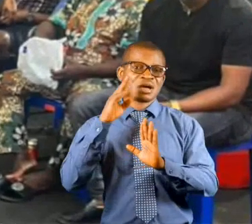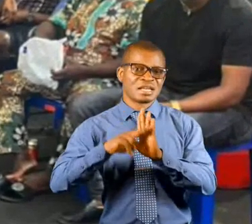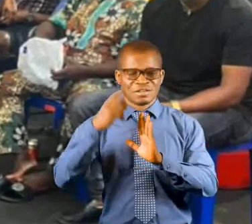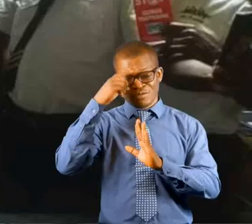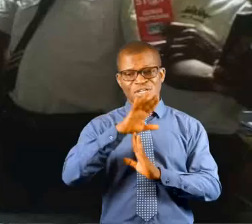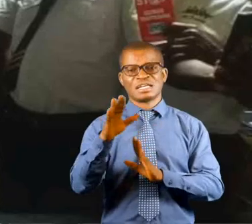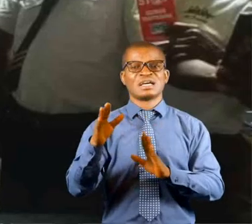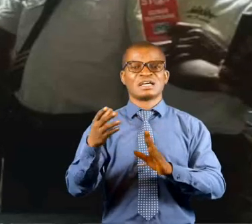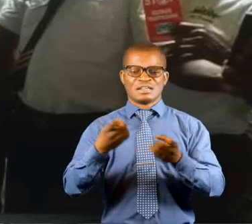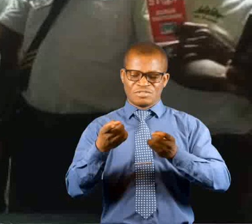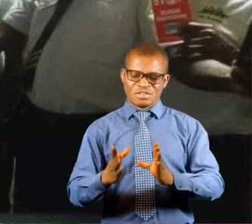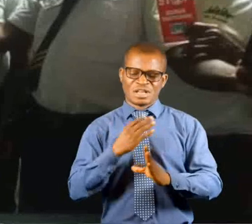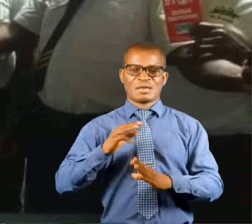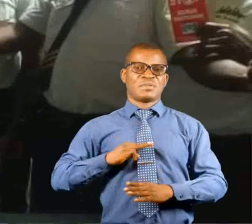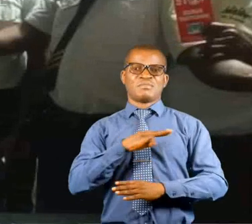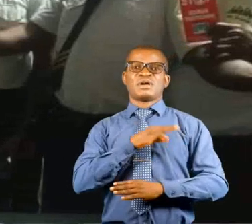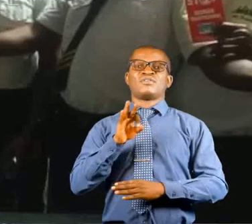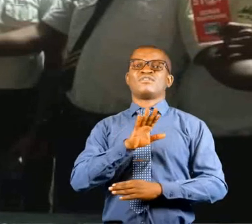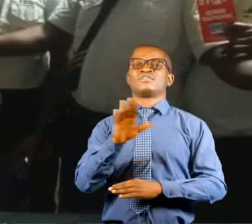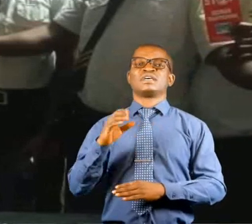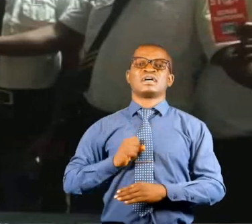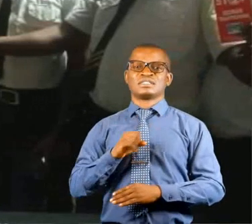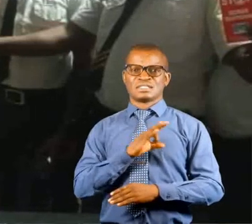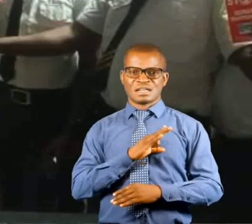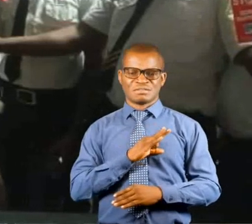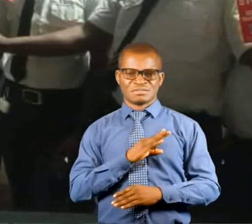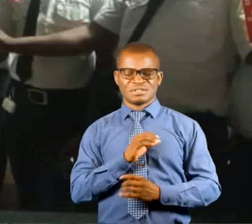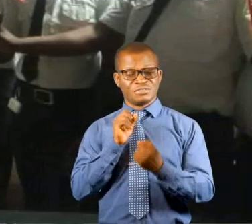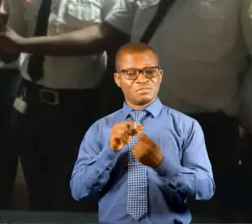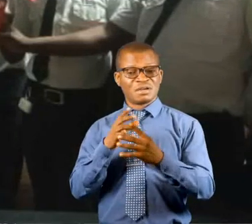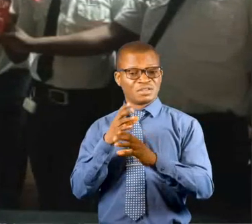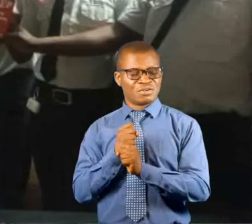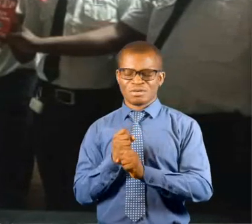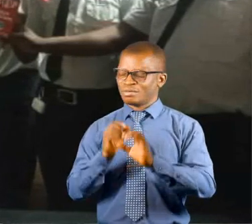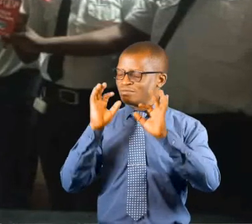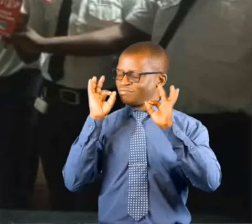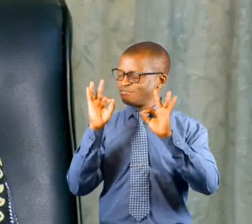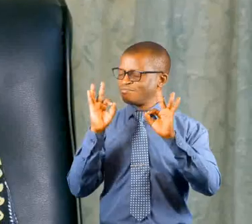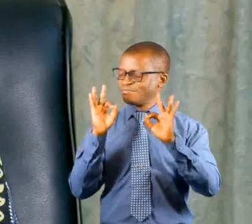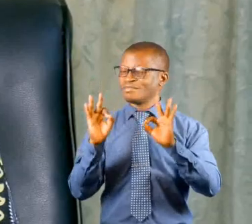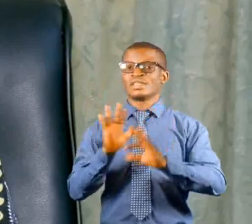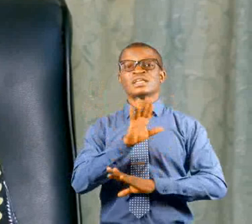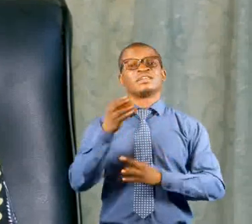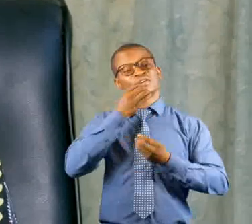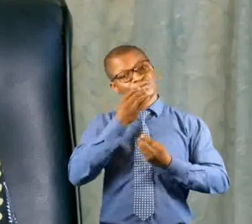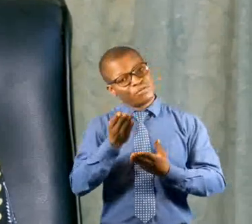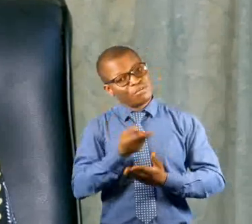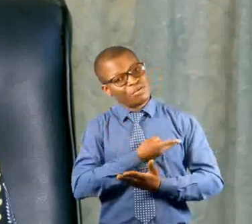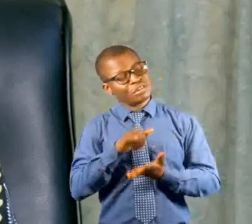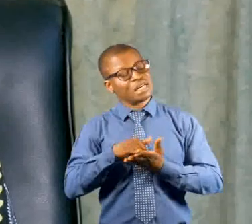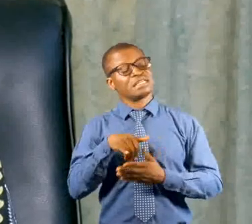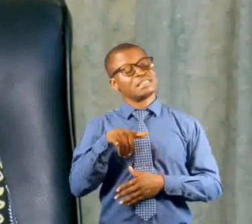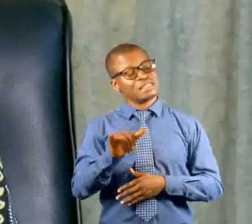drivers and members of their staff. And the feedback we got was wonderful. They told us that